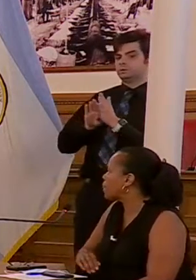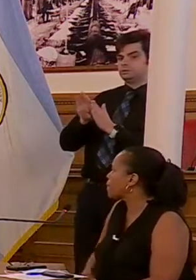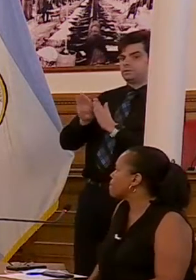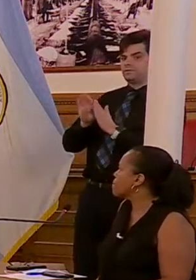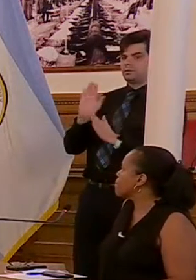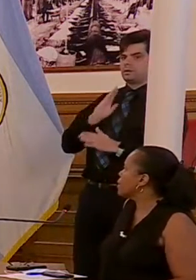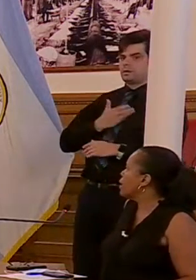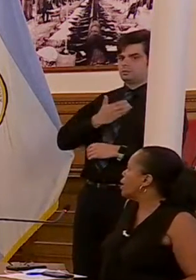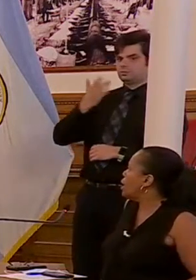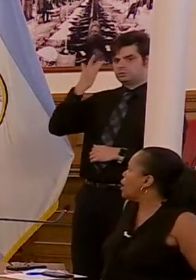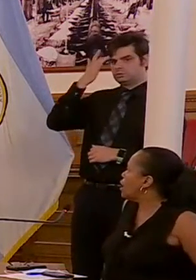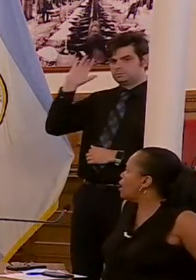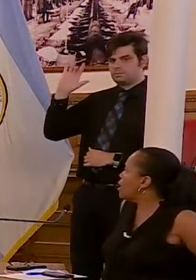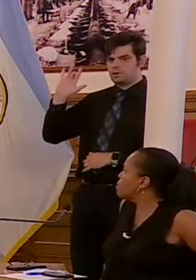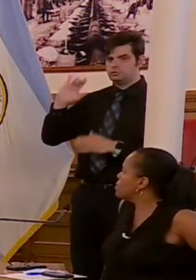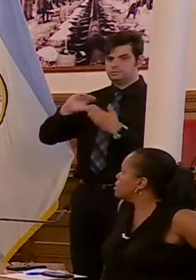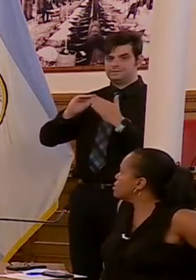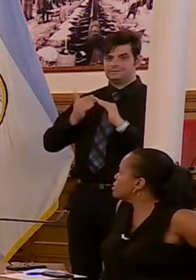us.